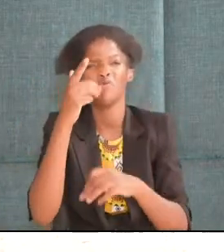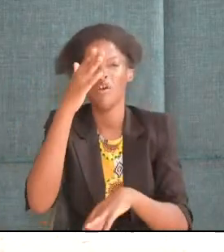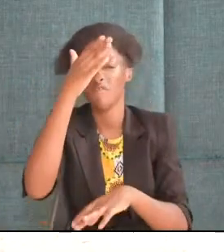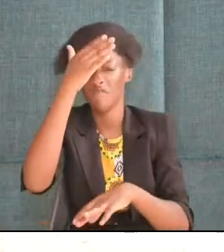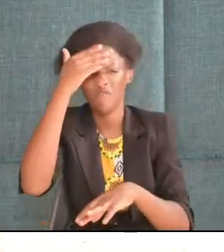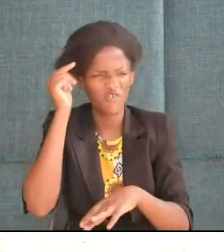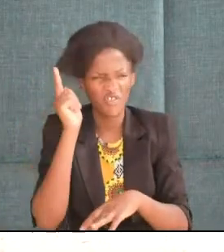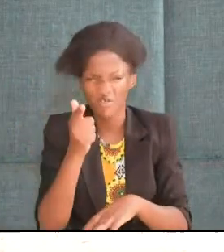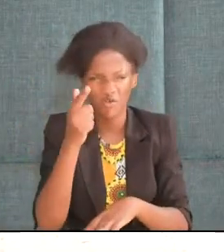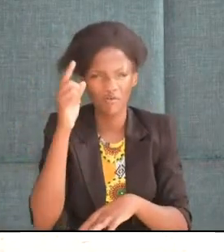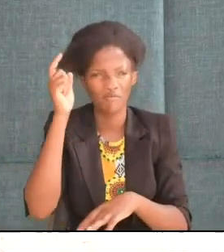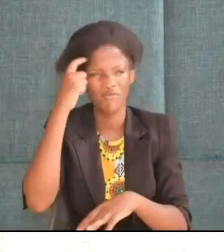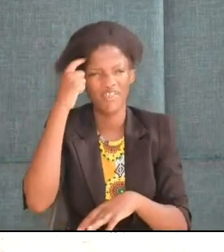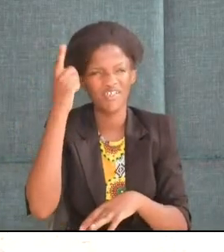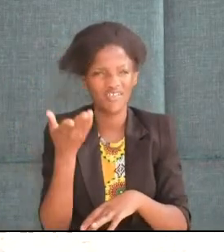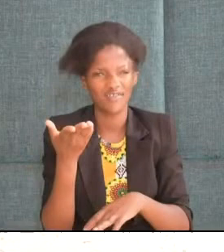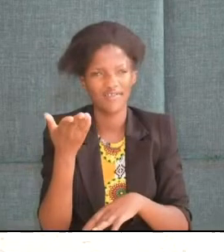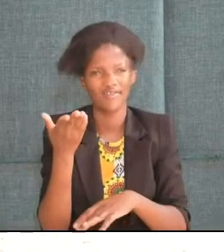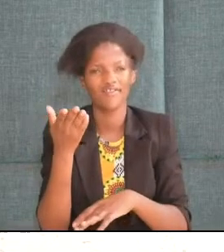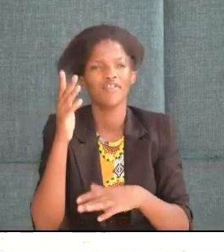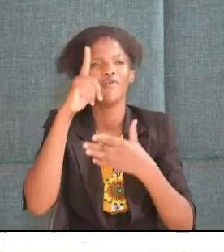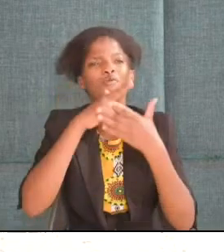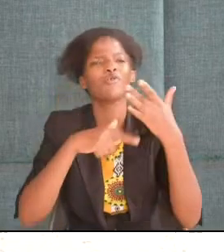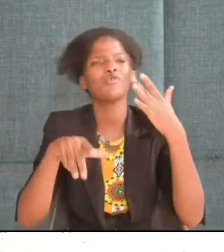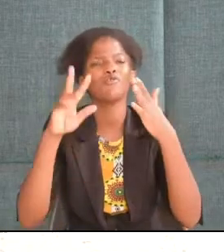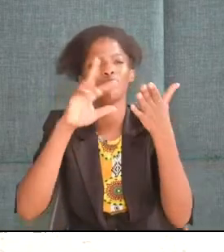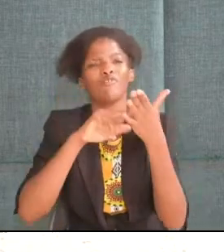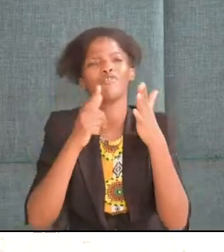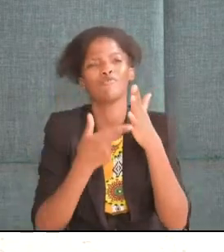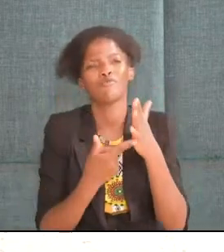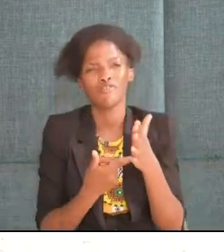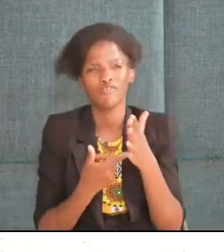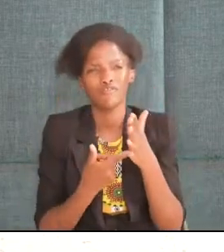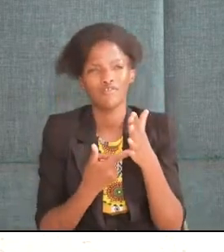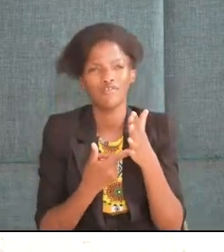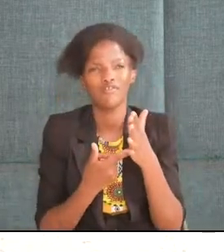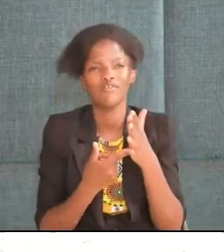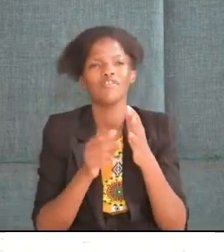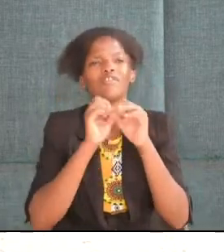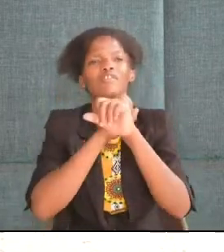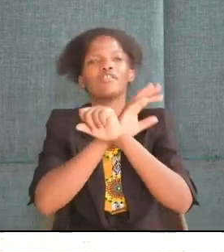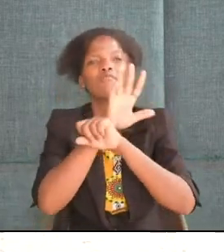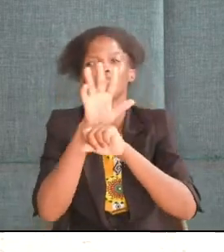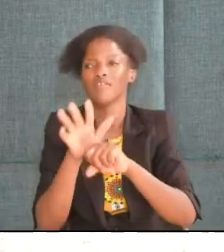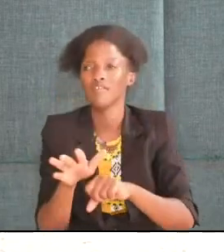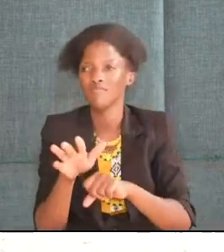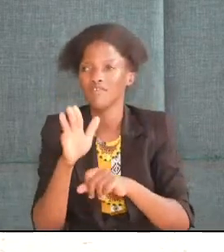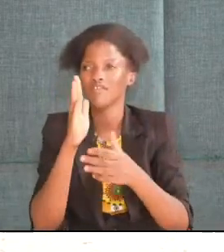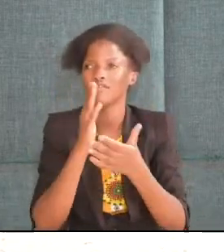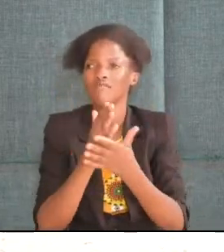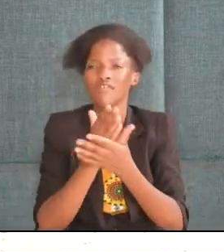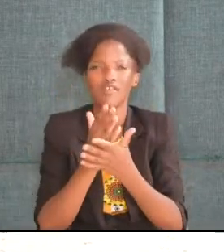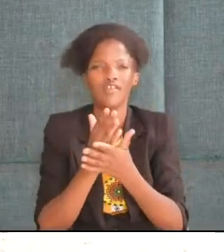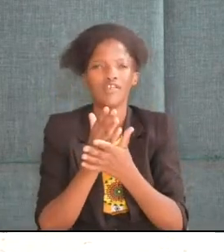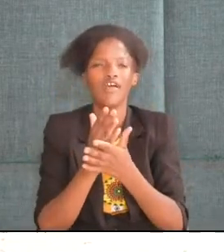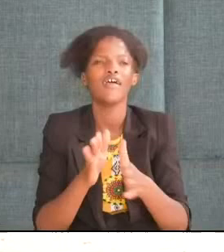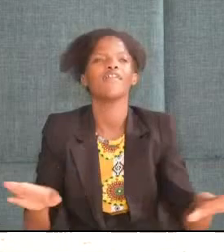your mind. Lost my mind? What do you mean? The pandemic, isn't it? The